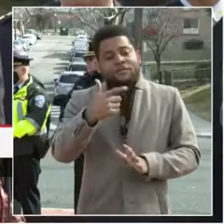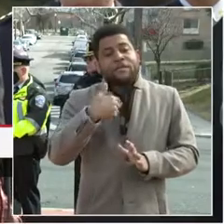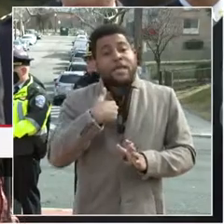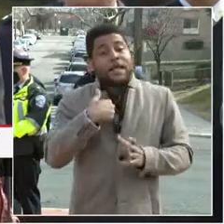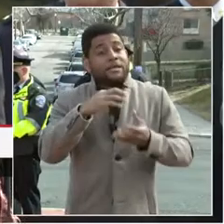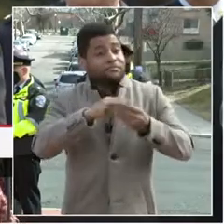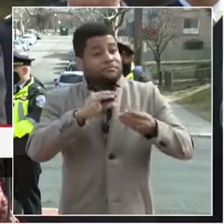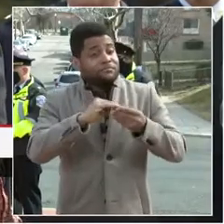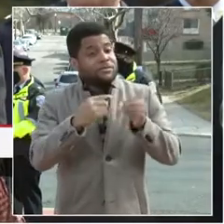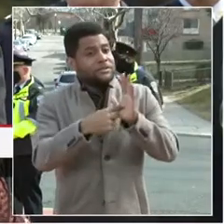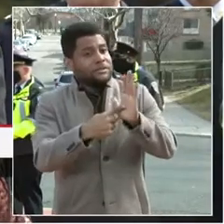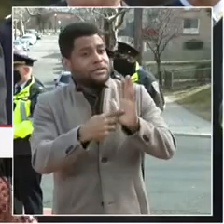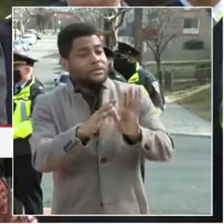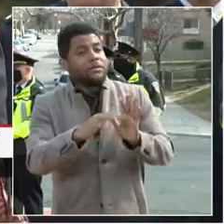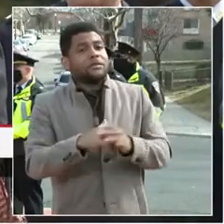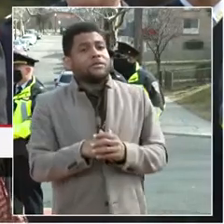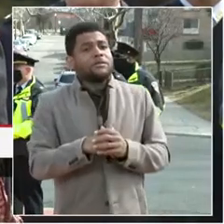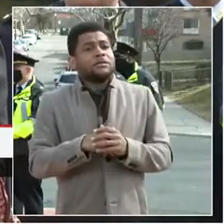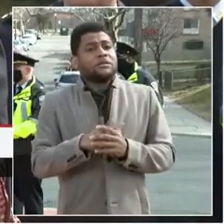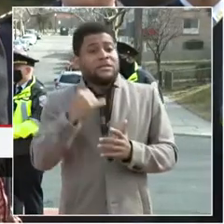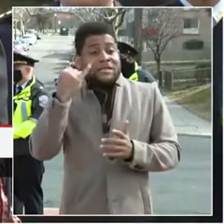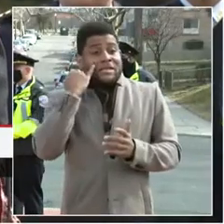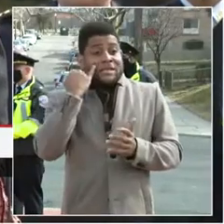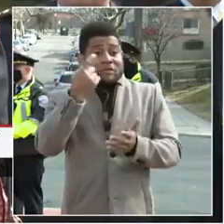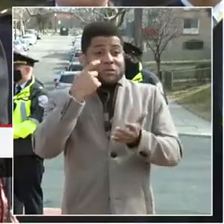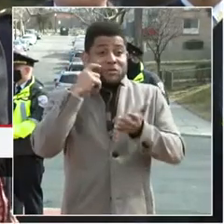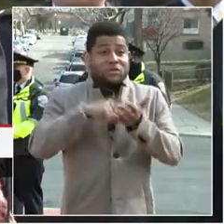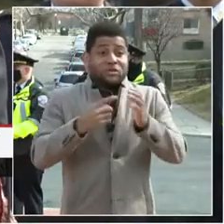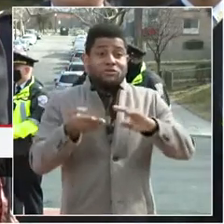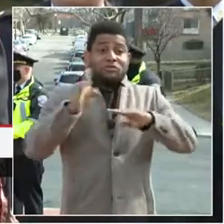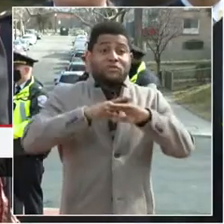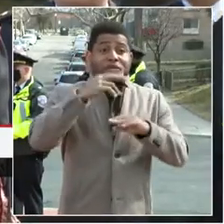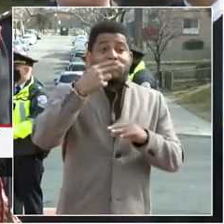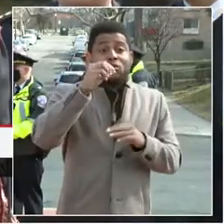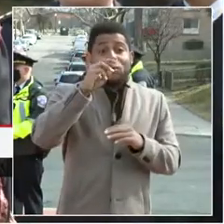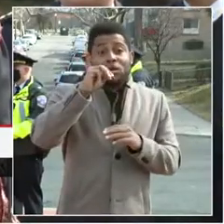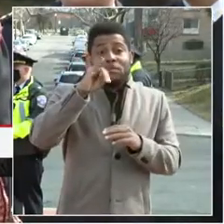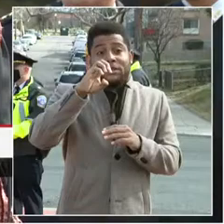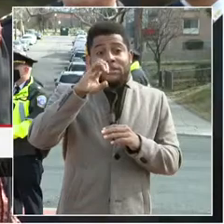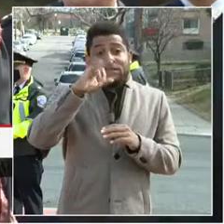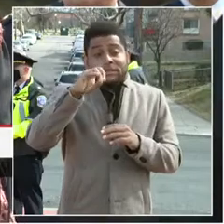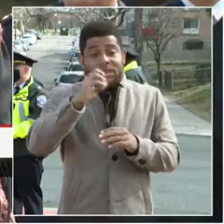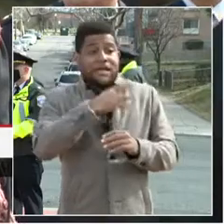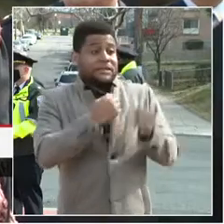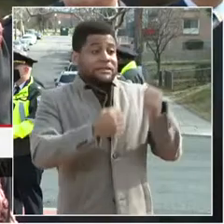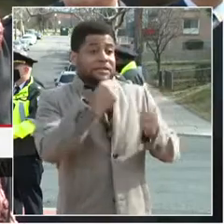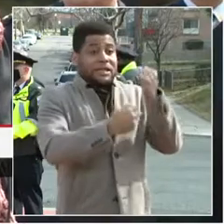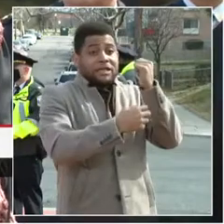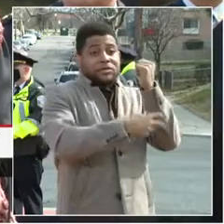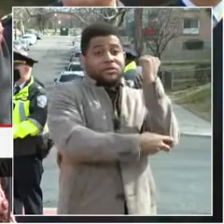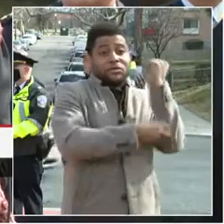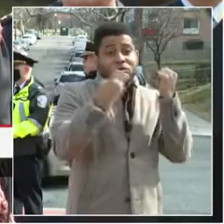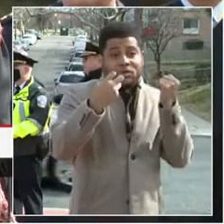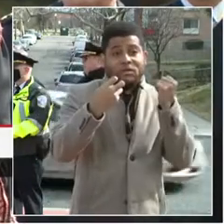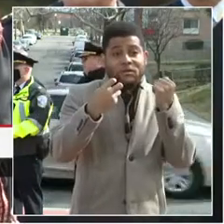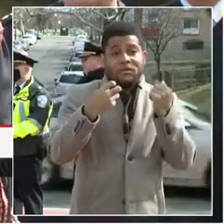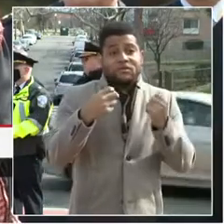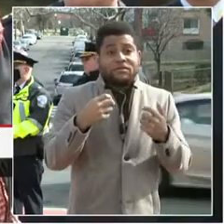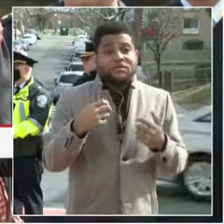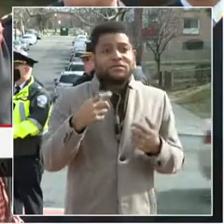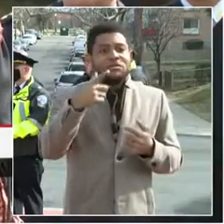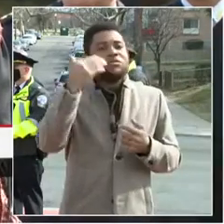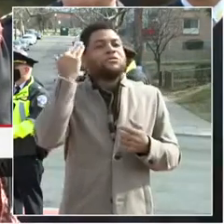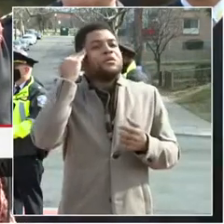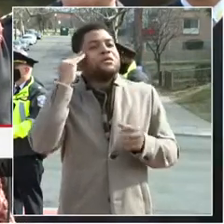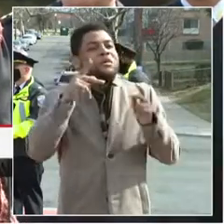having increases in homicides and carjackings, people are going to feel scared about it, and they're going to want their mayor to do something about it.